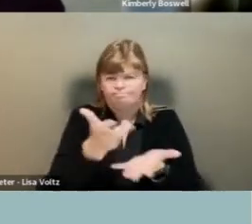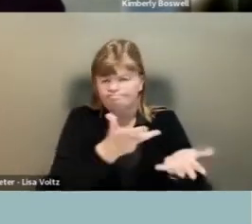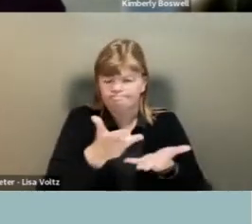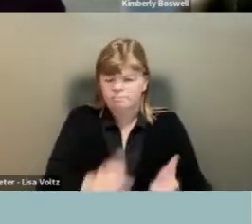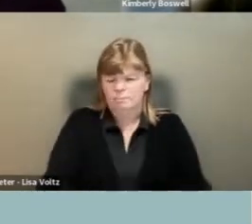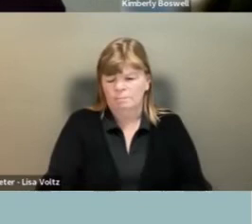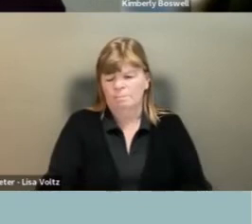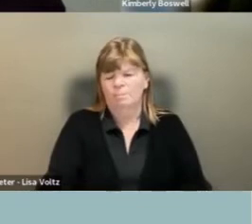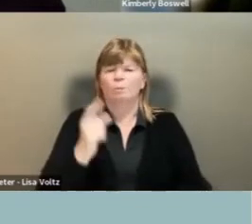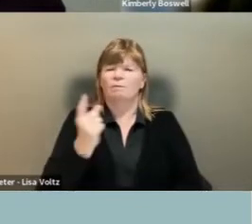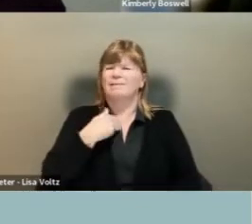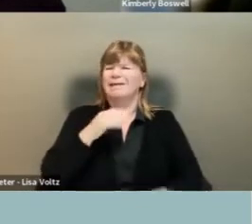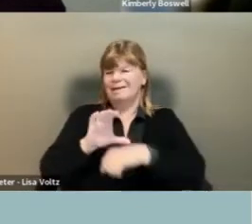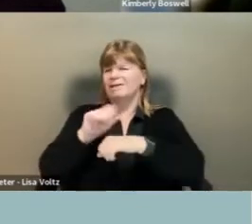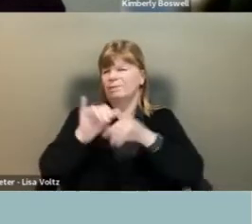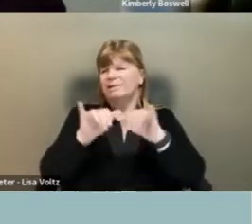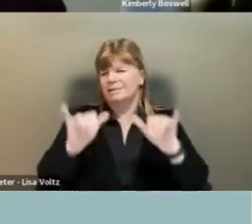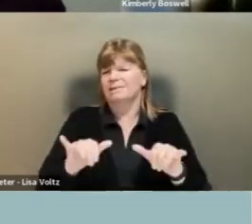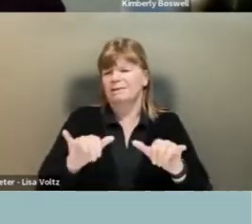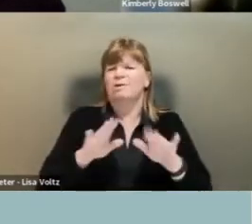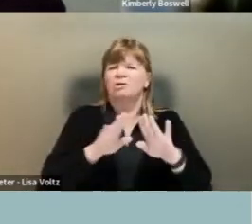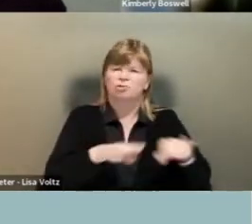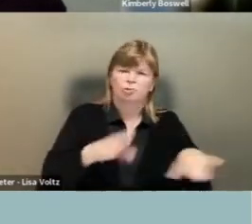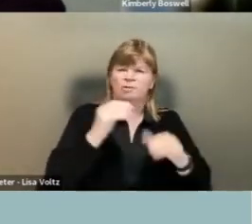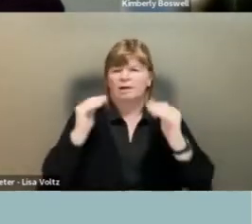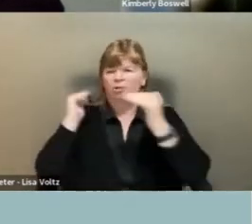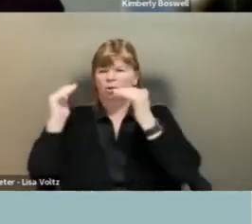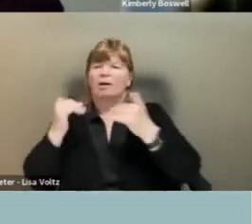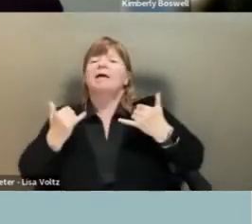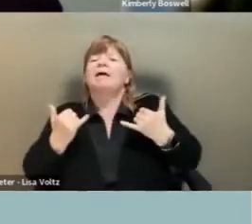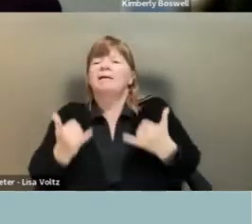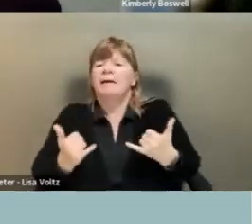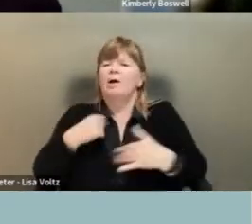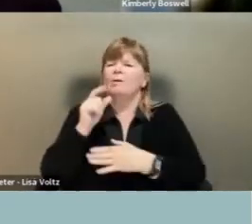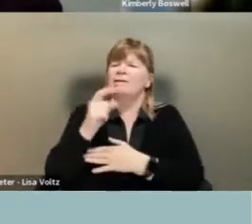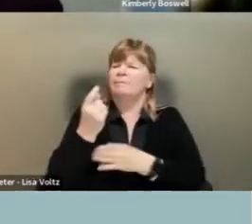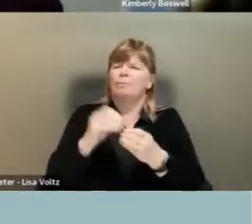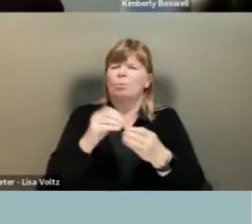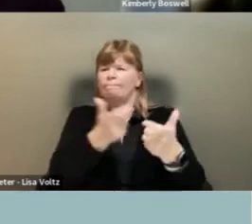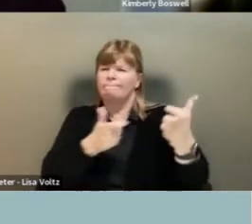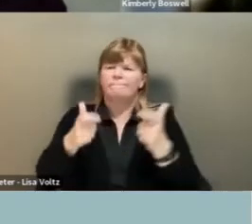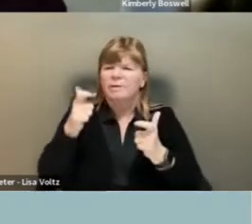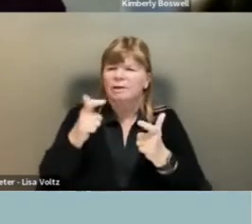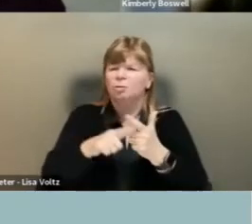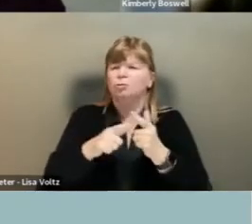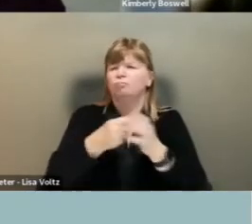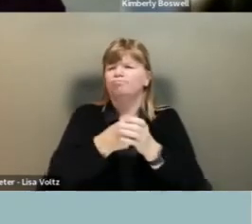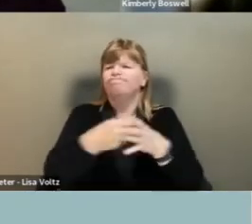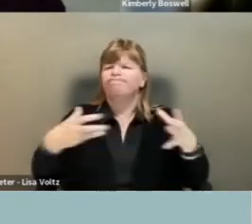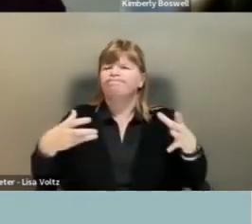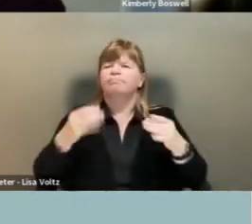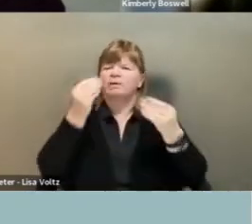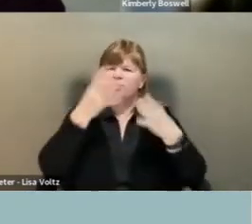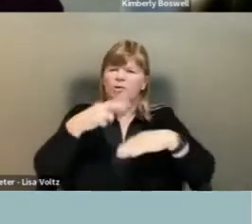had a case management system, pediatric and adult. Now we needed something bigger to expand the information and